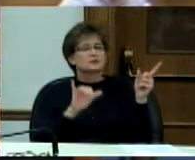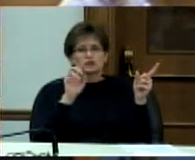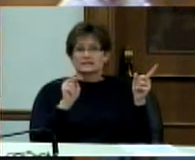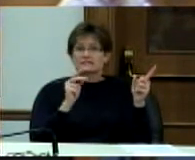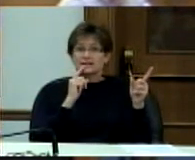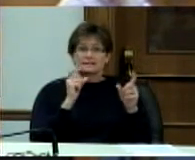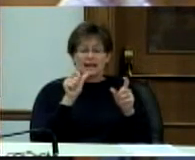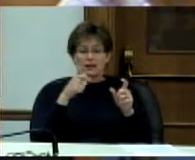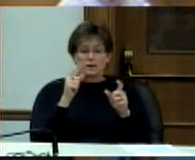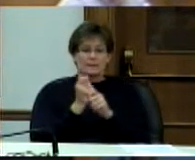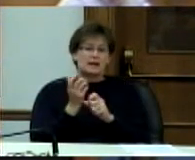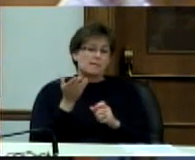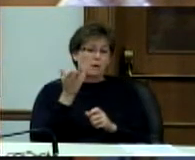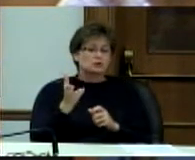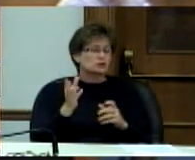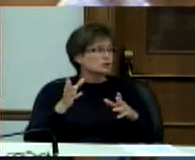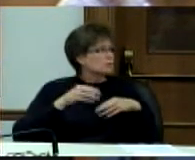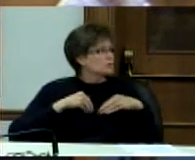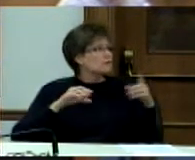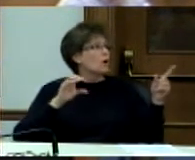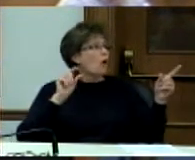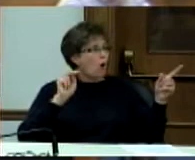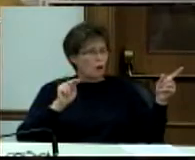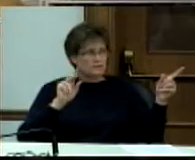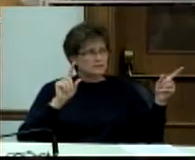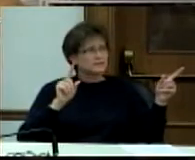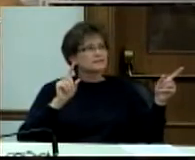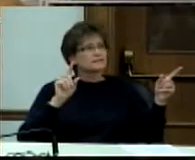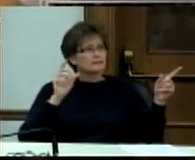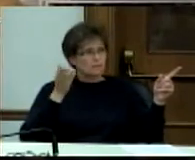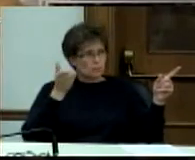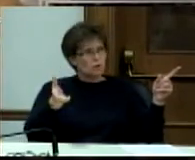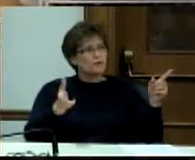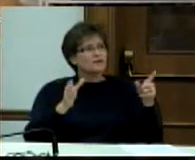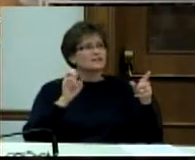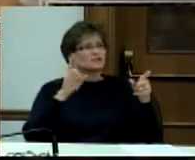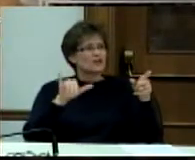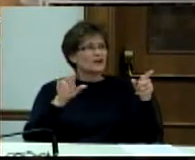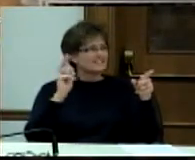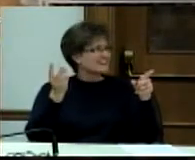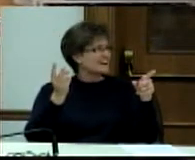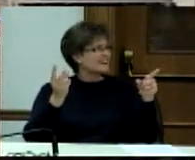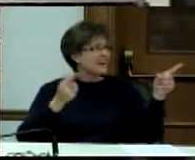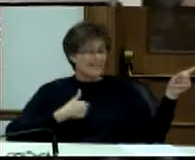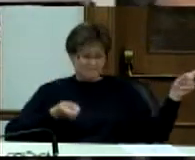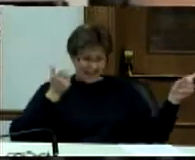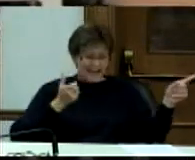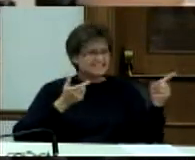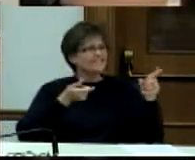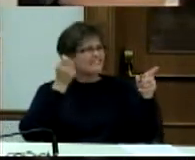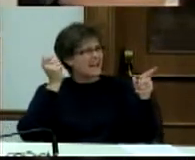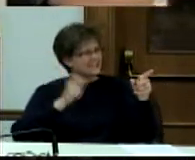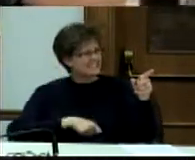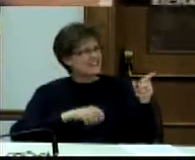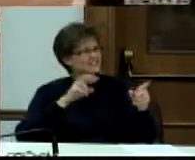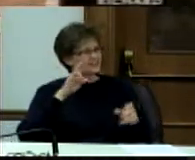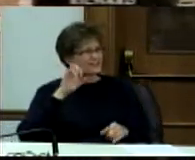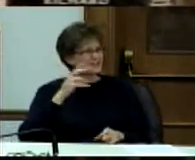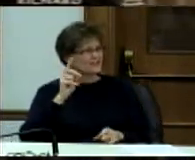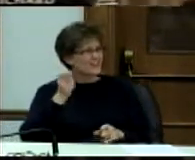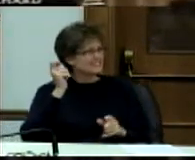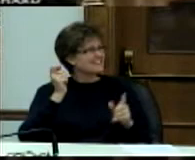I'll entertain a motion to approve. So moved. Is there a second? Second. Was I fast? You were fast,